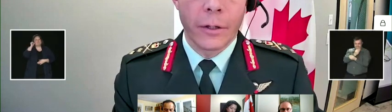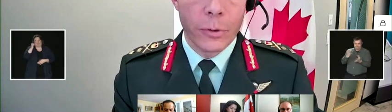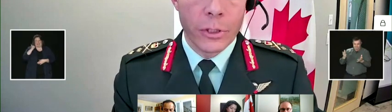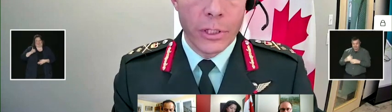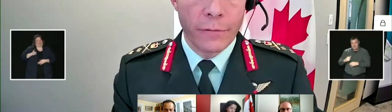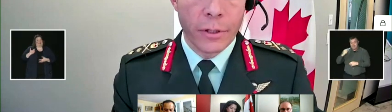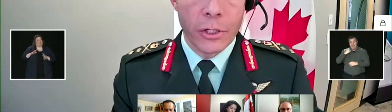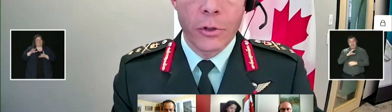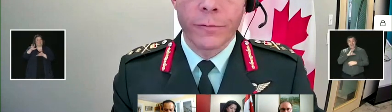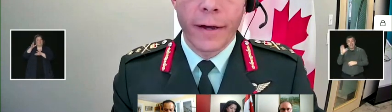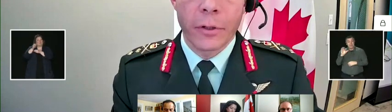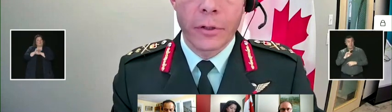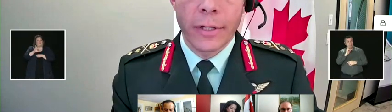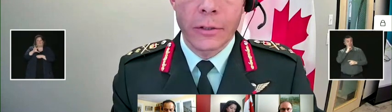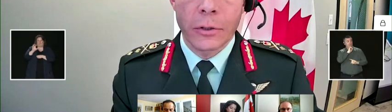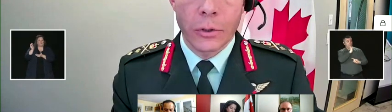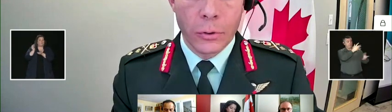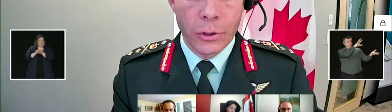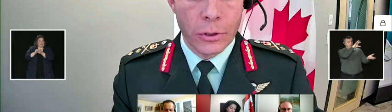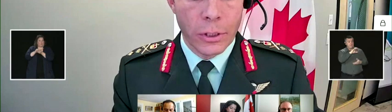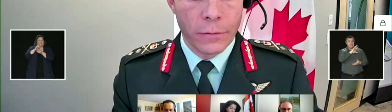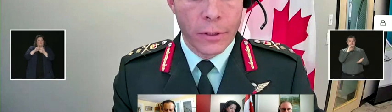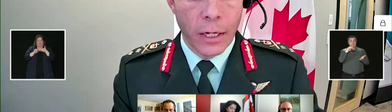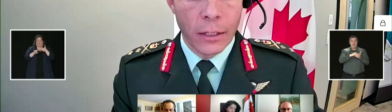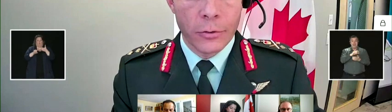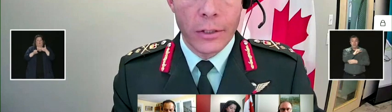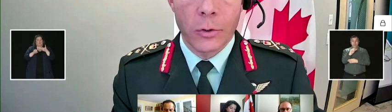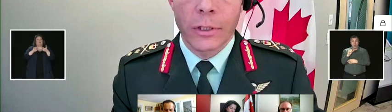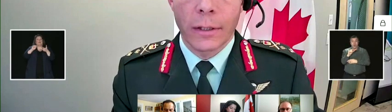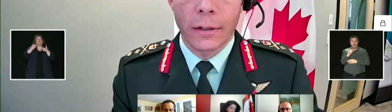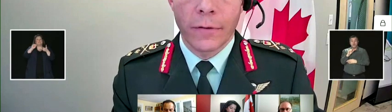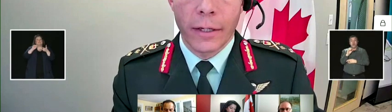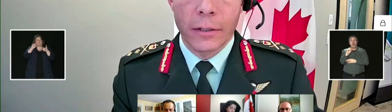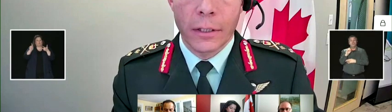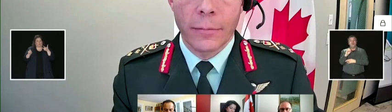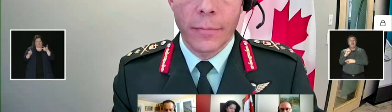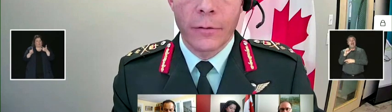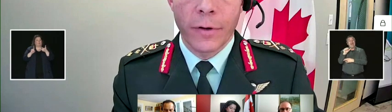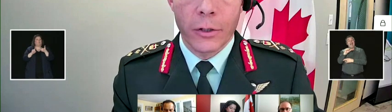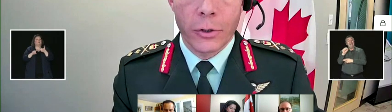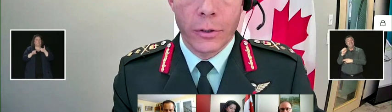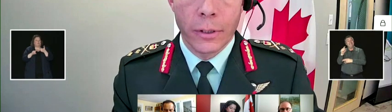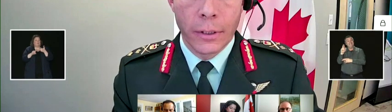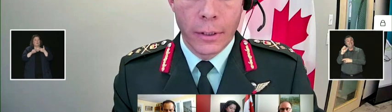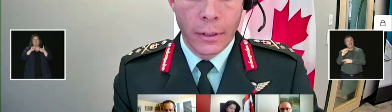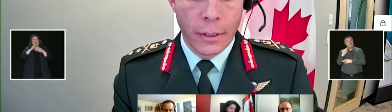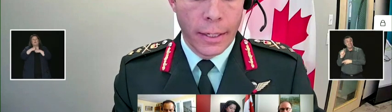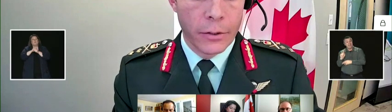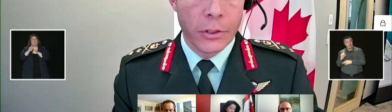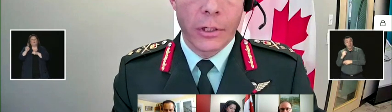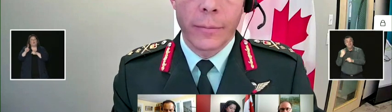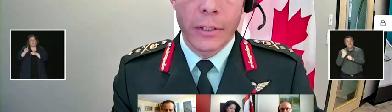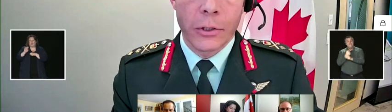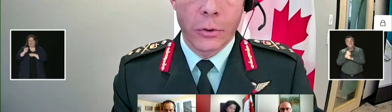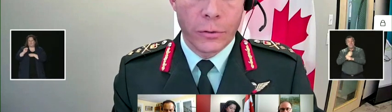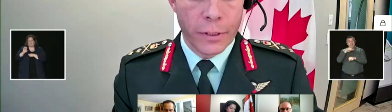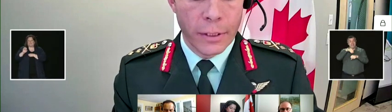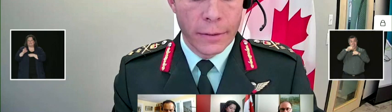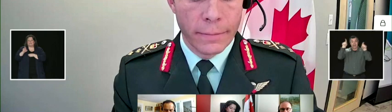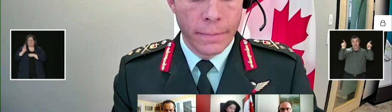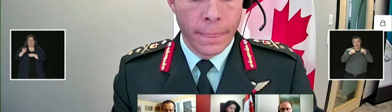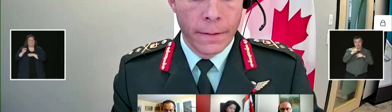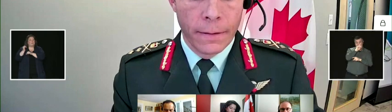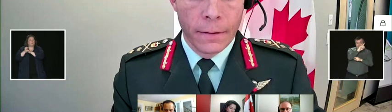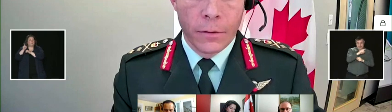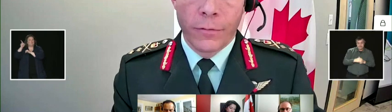Yesterday, Canada received an initial 500,000 doses of the AstraZeneca vaccine manufactured at the Serum Institute of